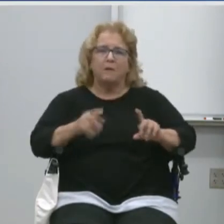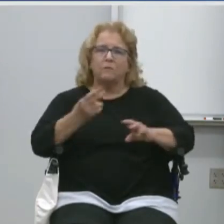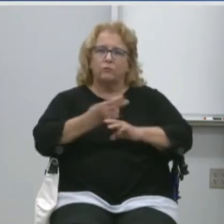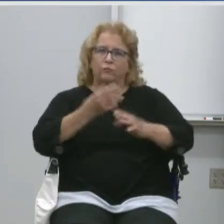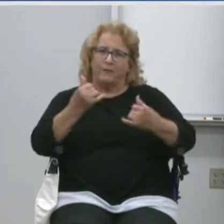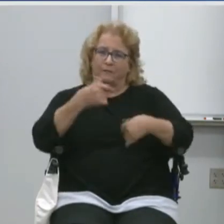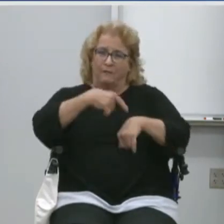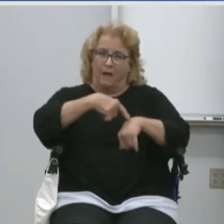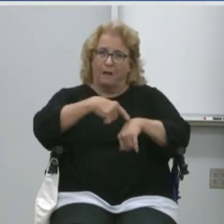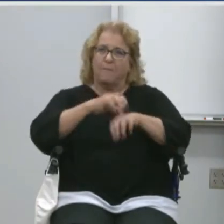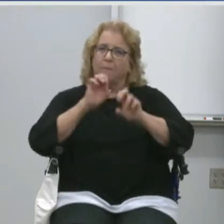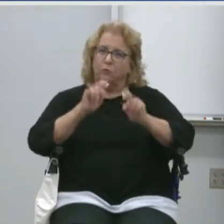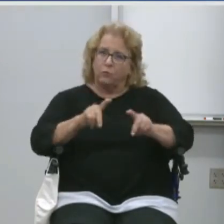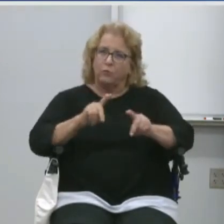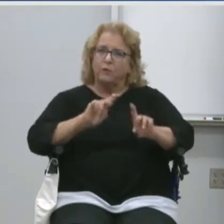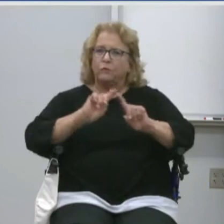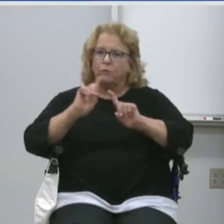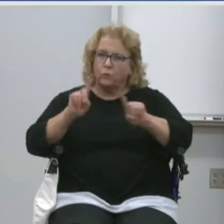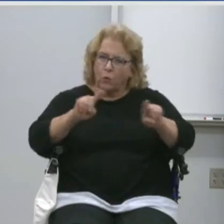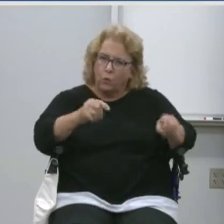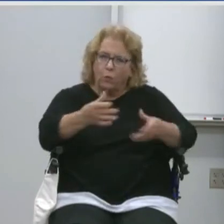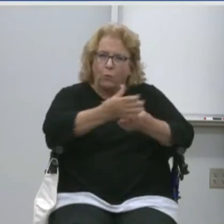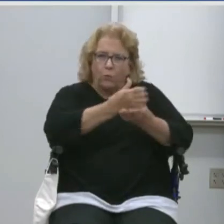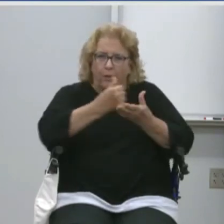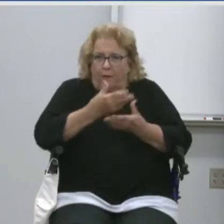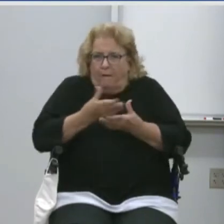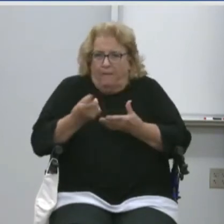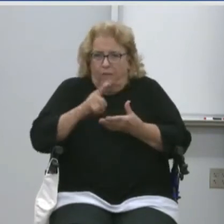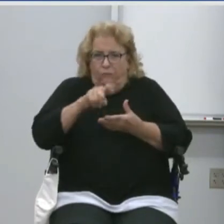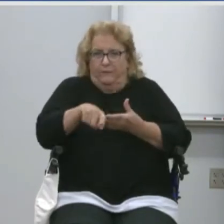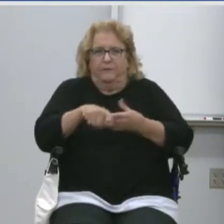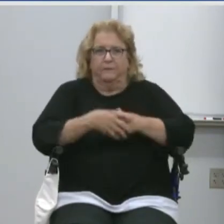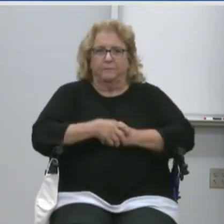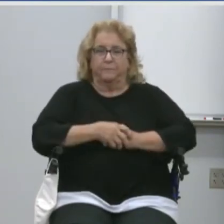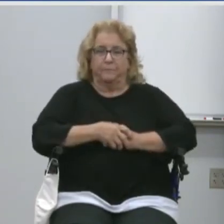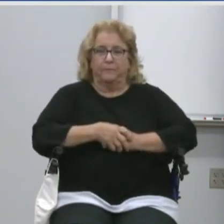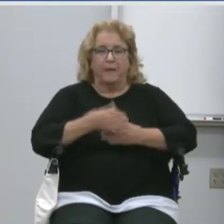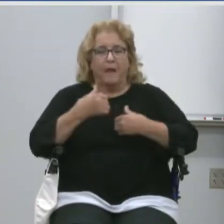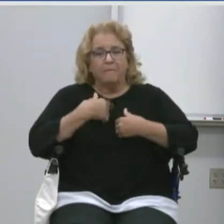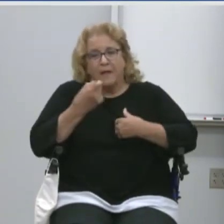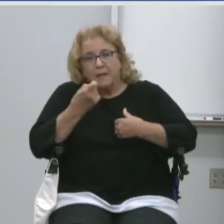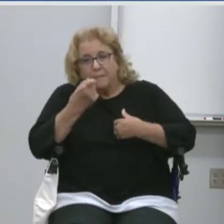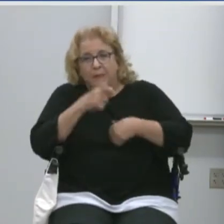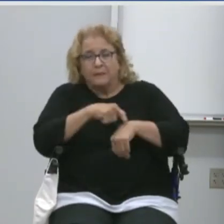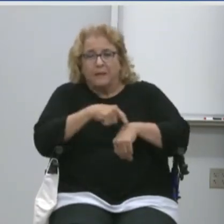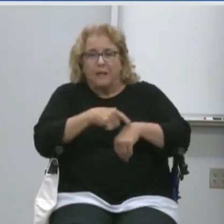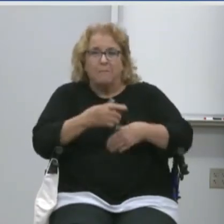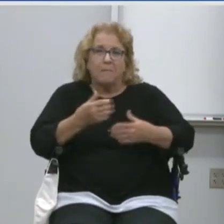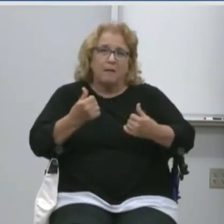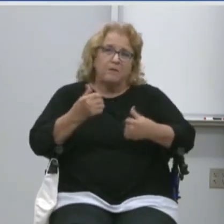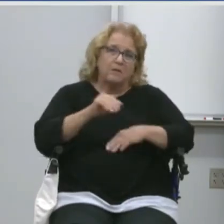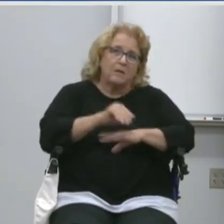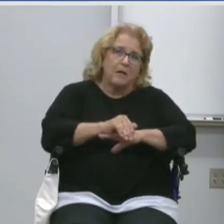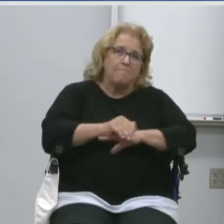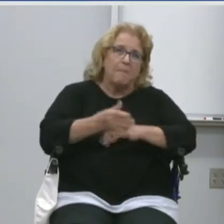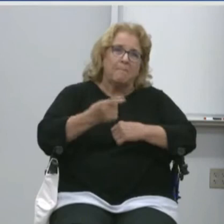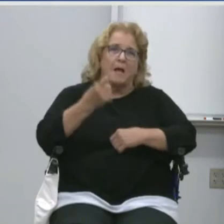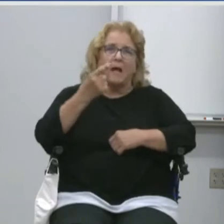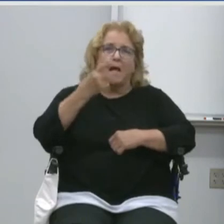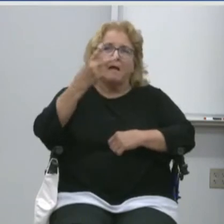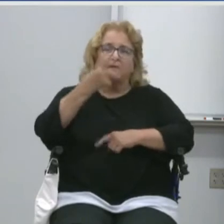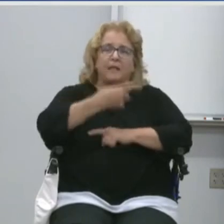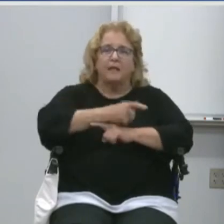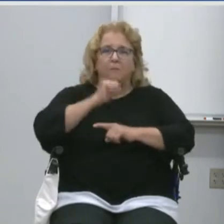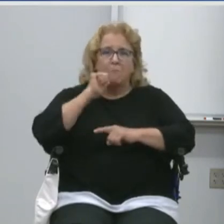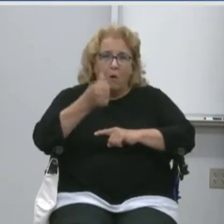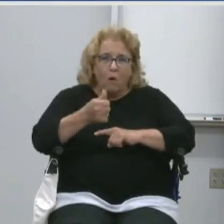an opportunity to stock up on supplies. And we have a little bit of a window here. You have tonight. You're going to probably have a half a day tomorrow